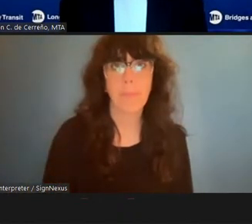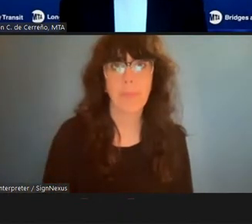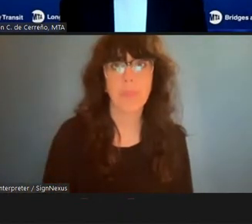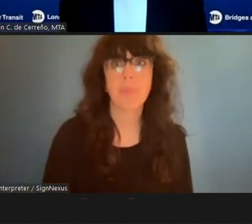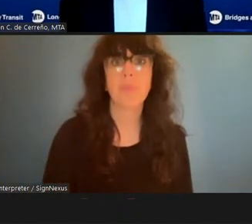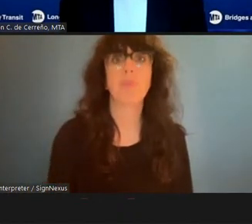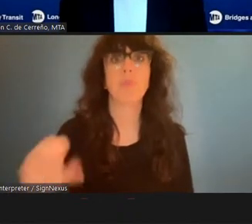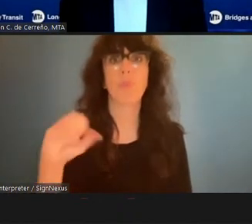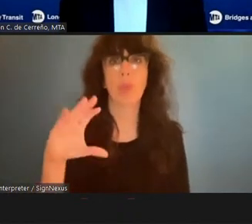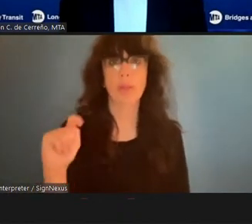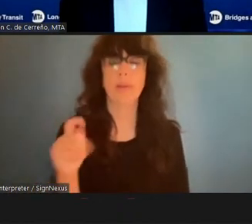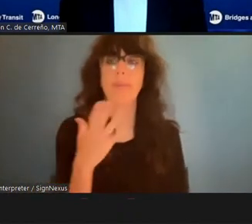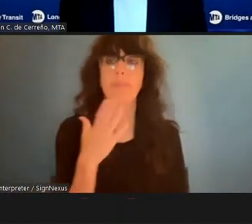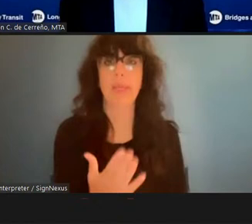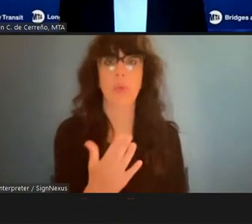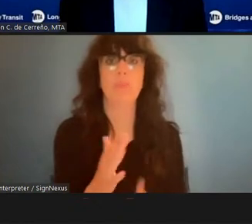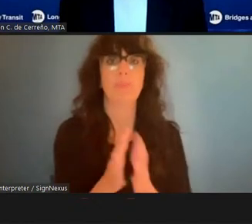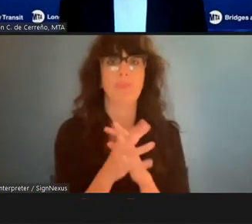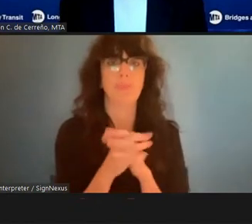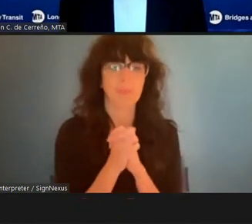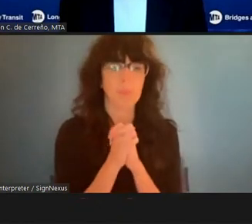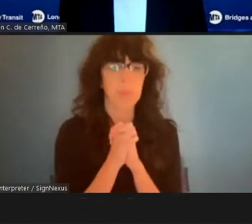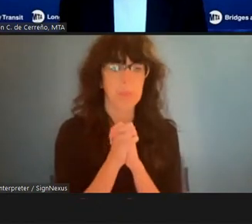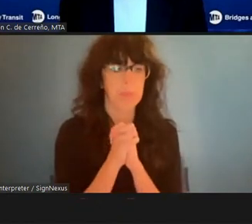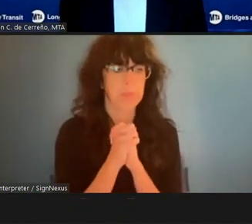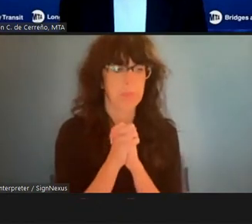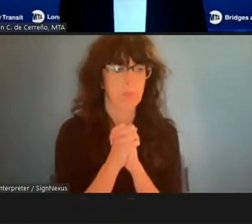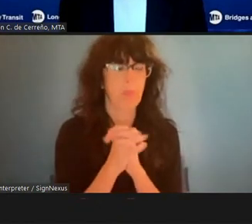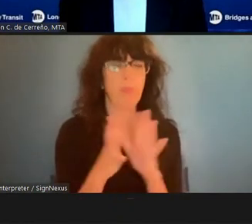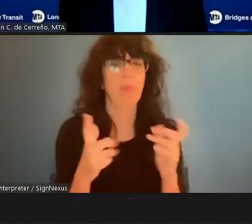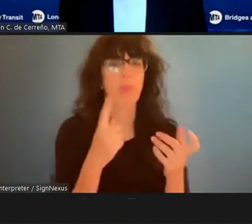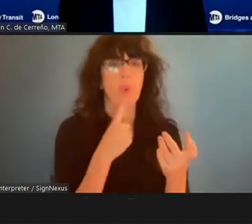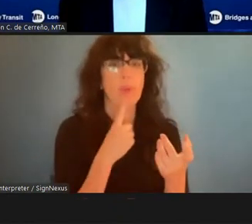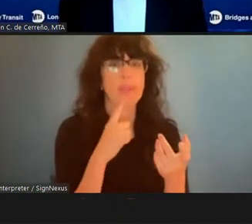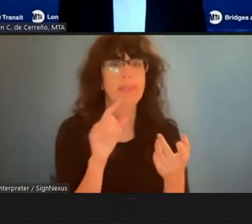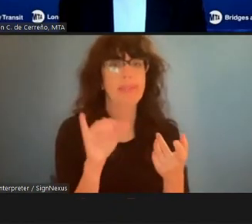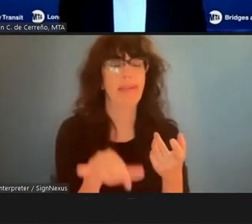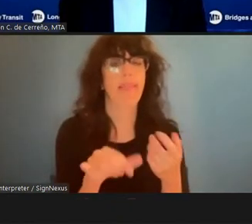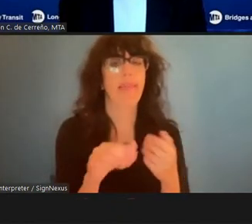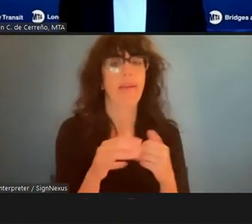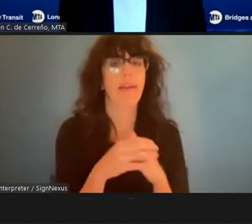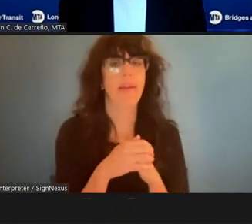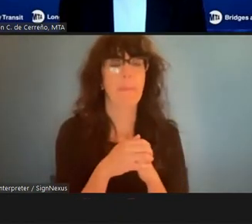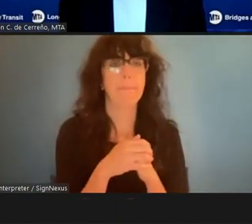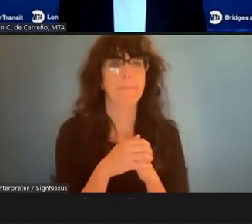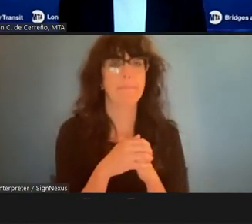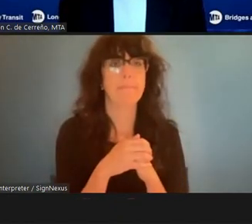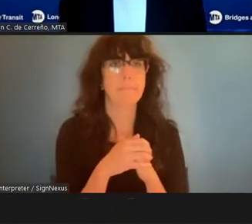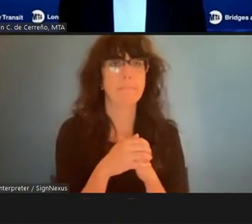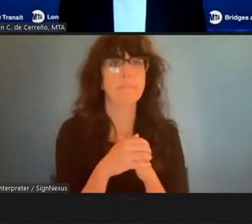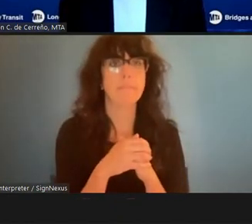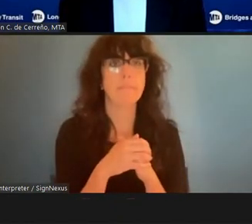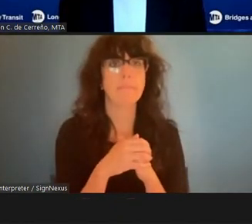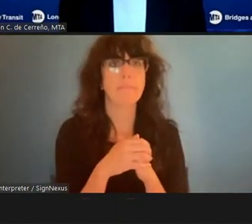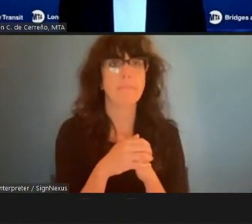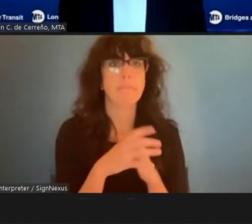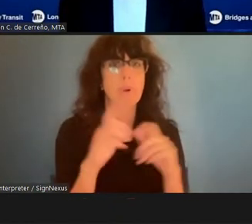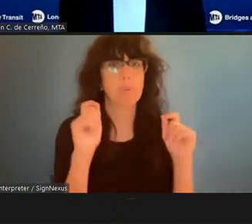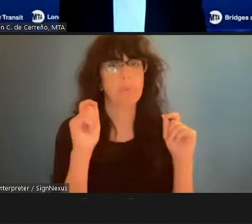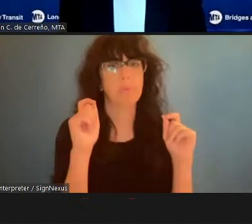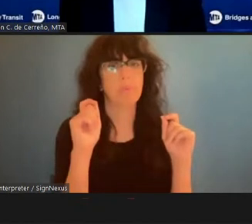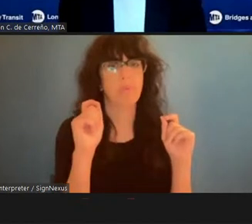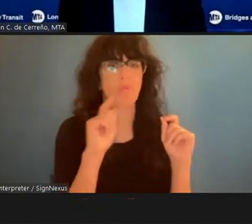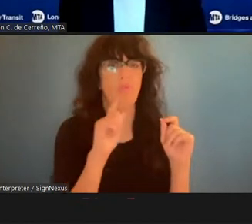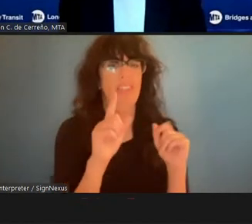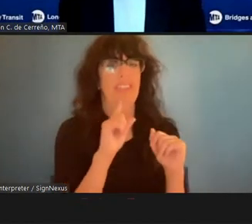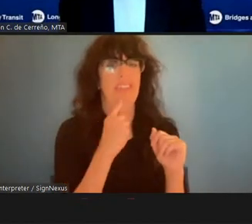yes okay thank you uh i would just like to say that i think it's sort of um surprisingly disappointed actually that the